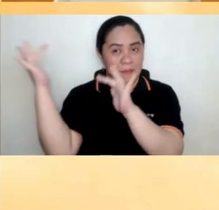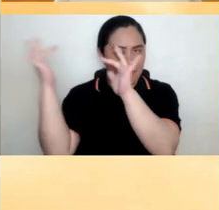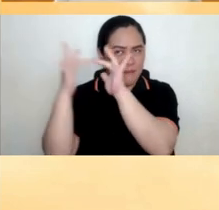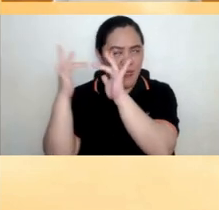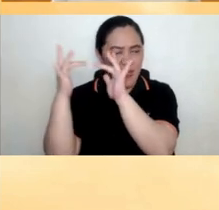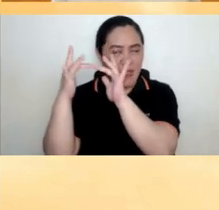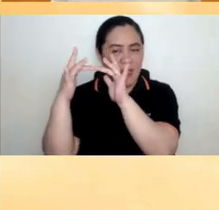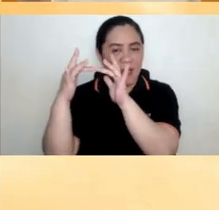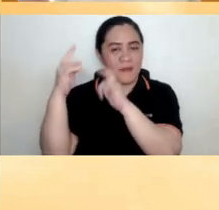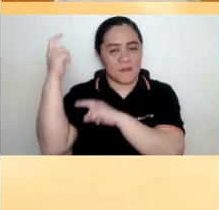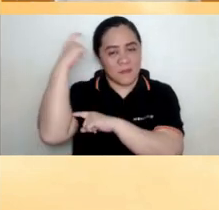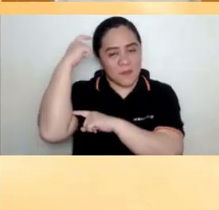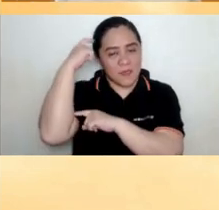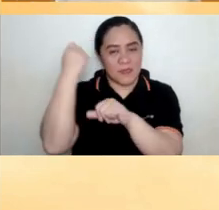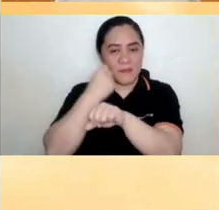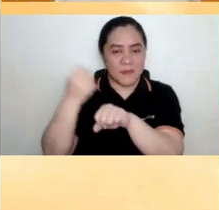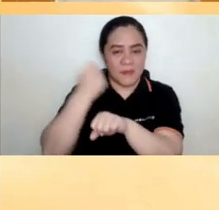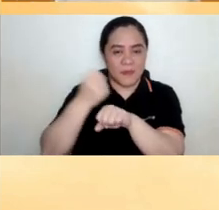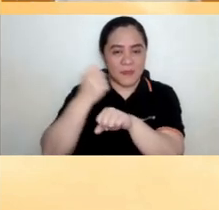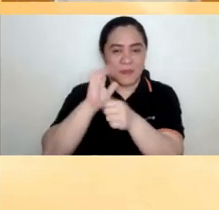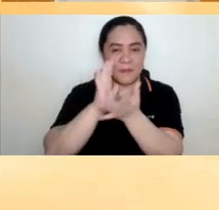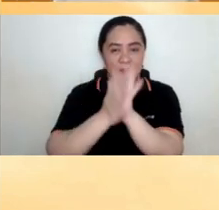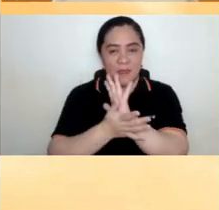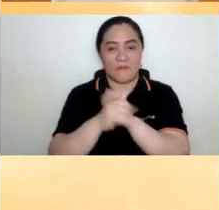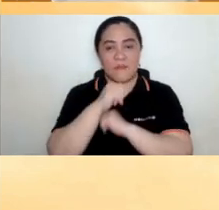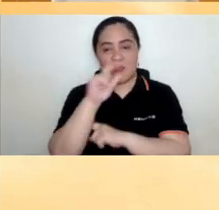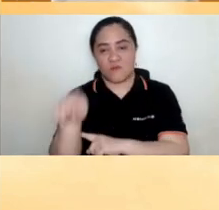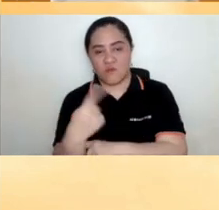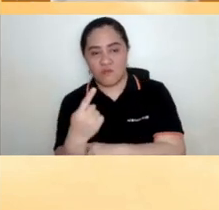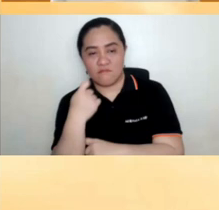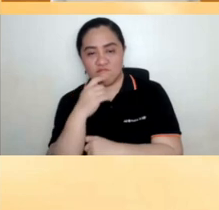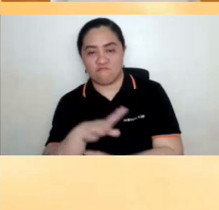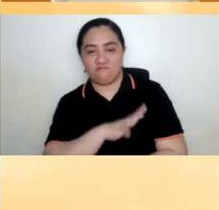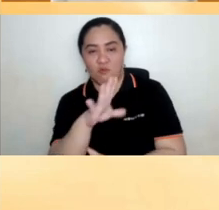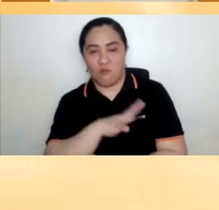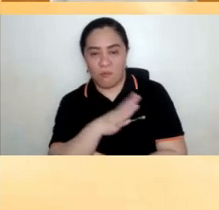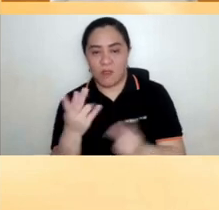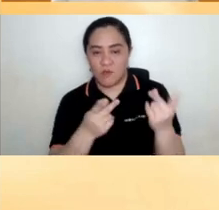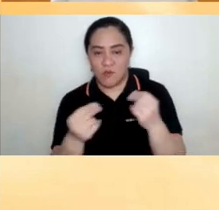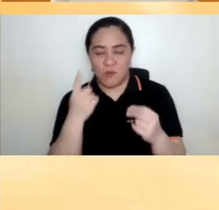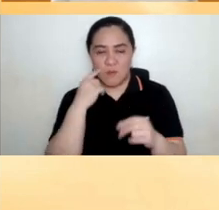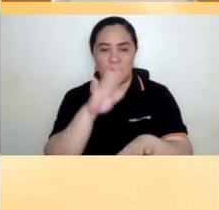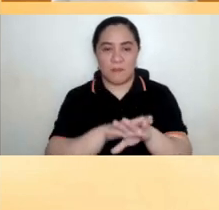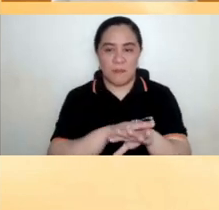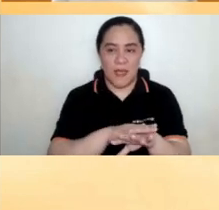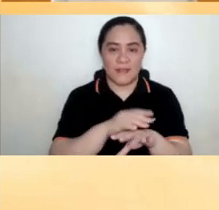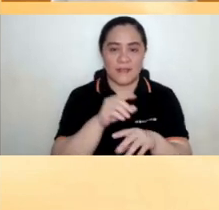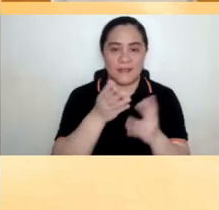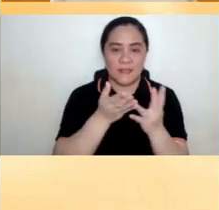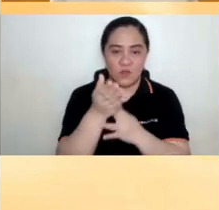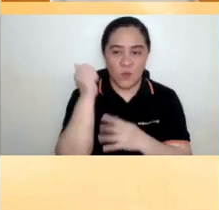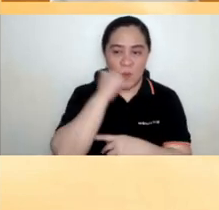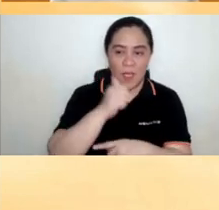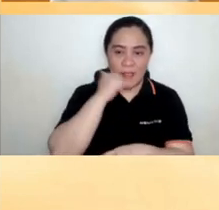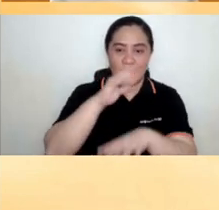resilient. And that doesn't only happen through formal intervention or professional intervention, but through the daily